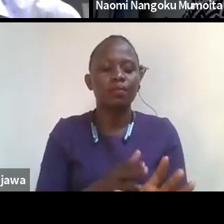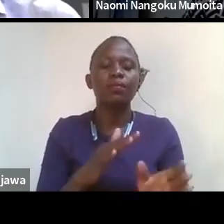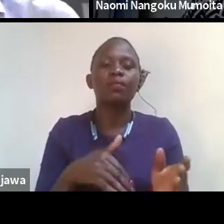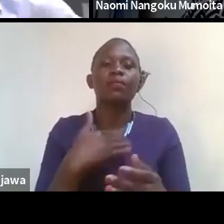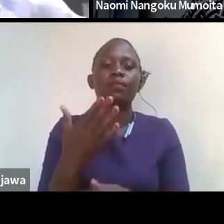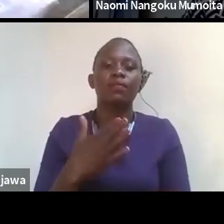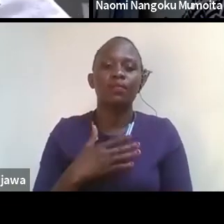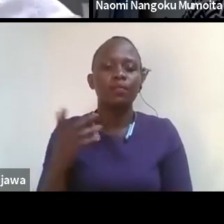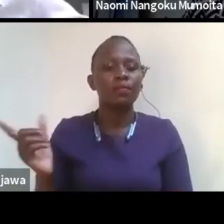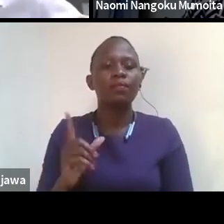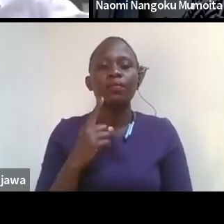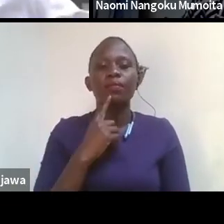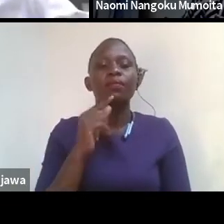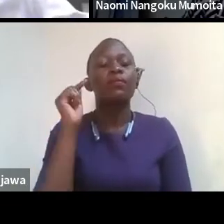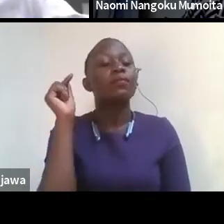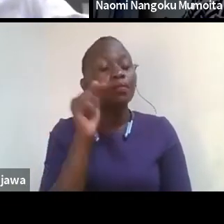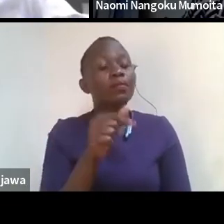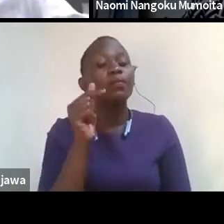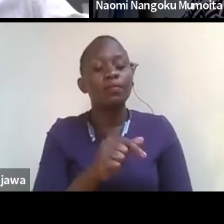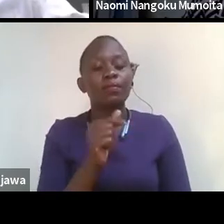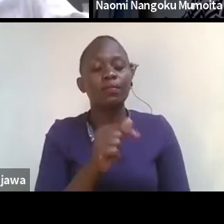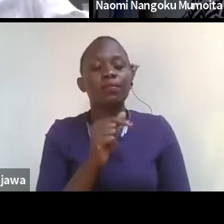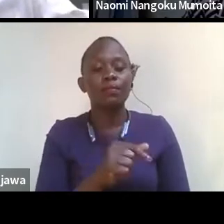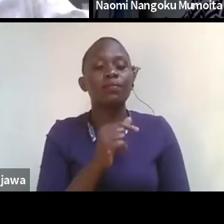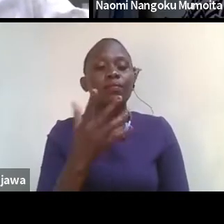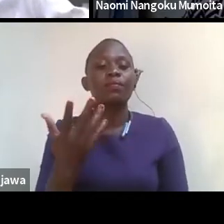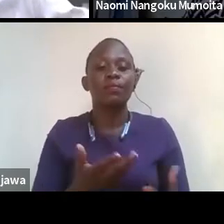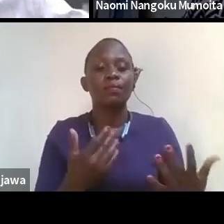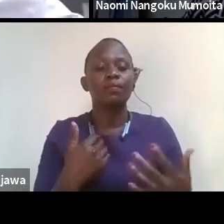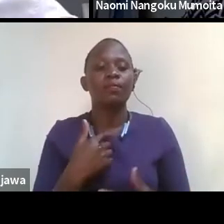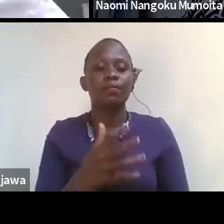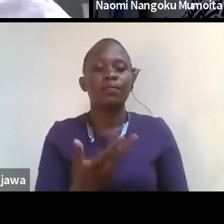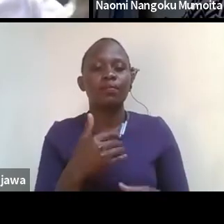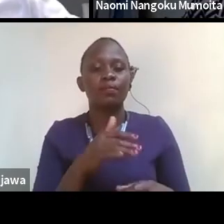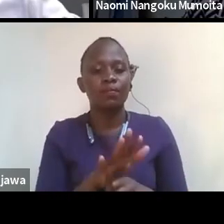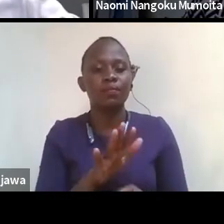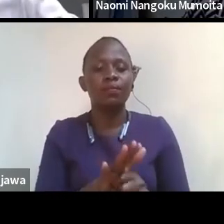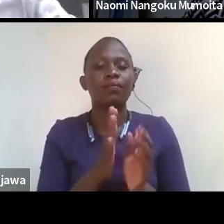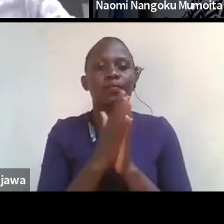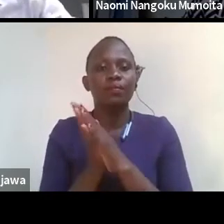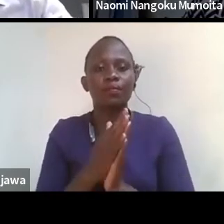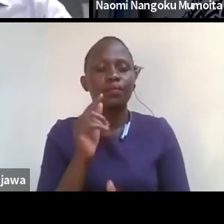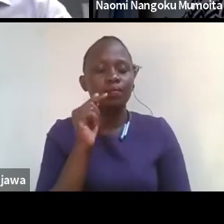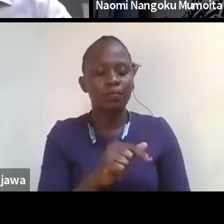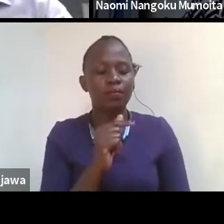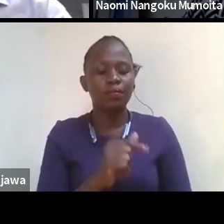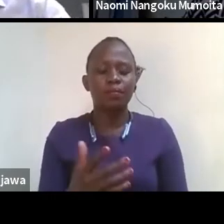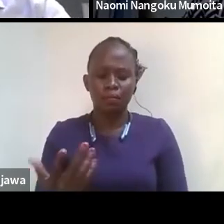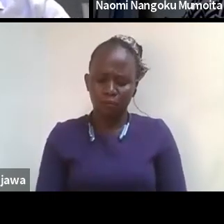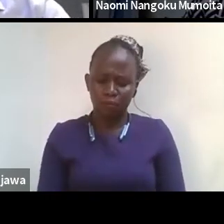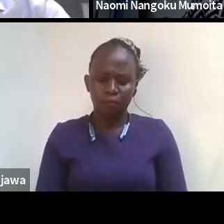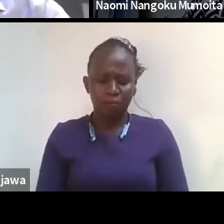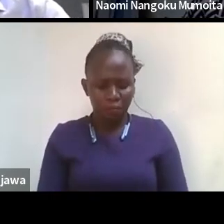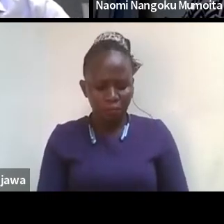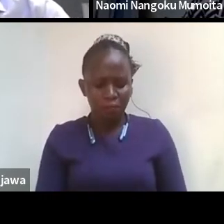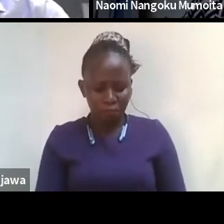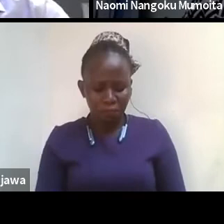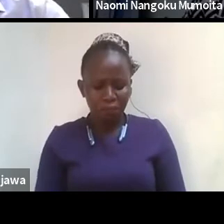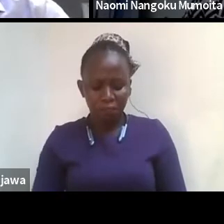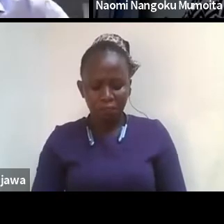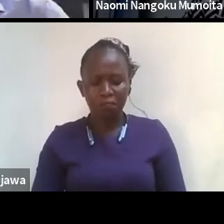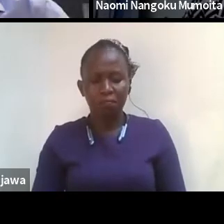he honed his craft. He has a lot of history in that space. And then I did a lot of reading. So your congruence between oil,